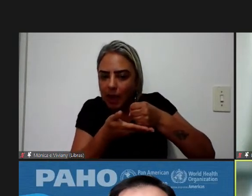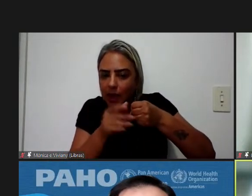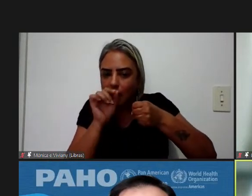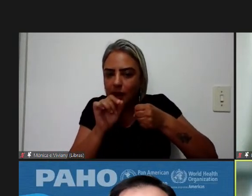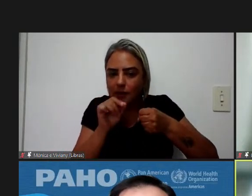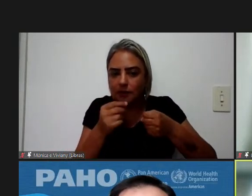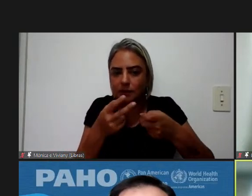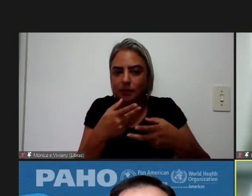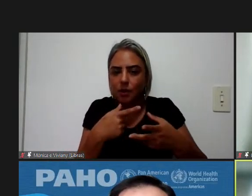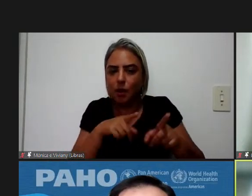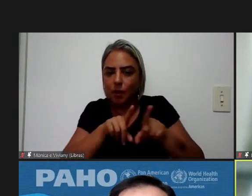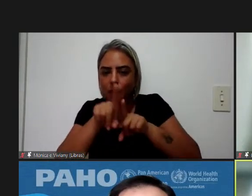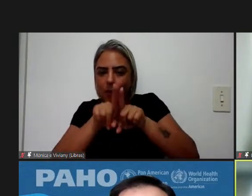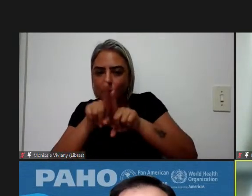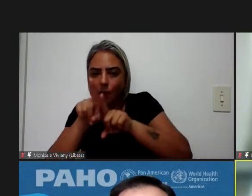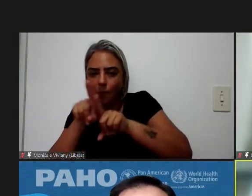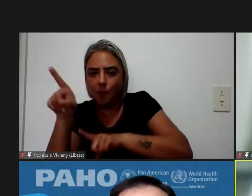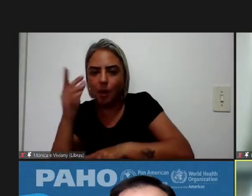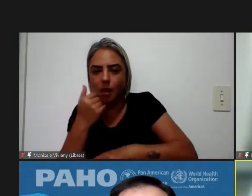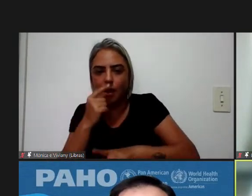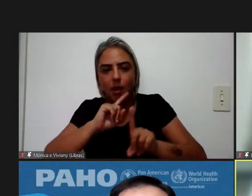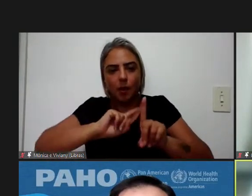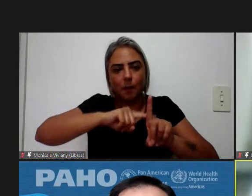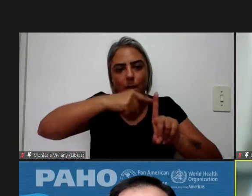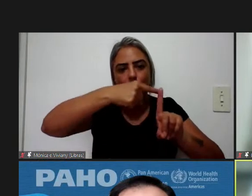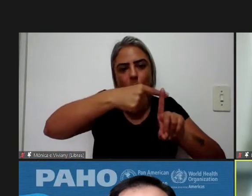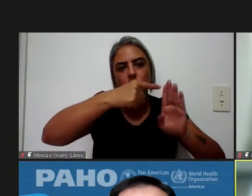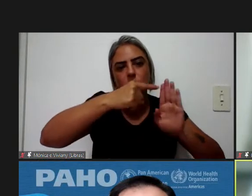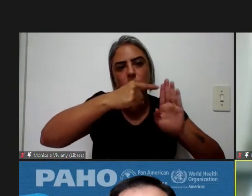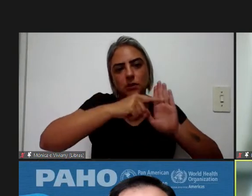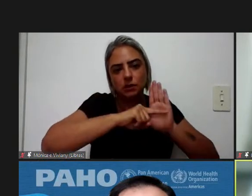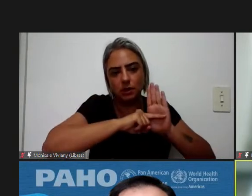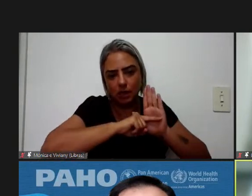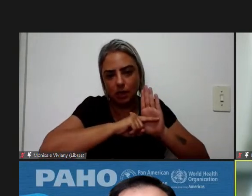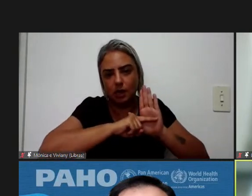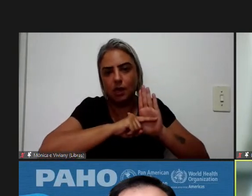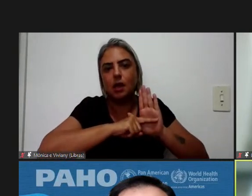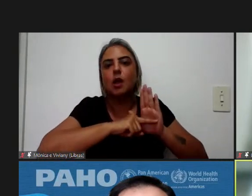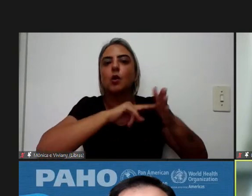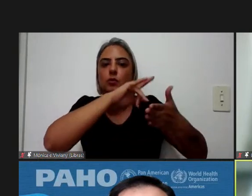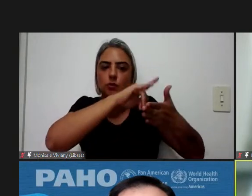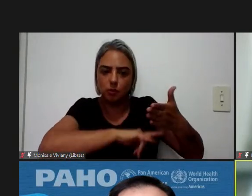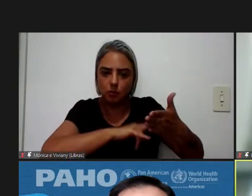So with these constant markers, which are positive and